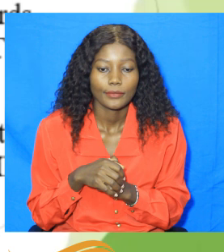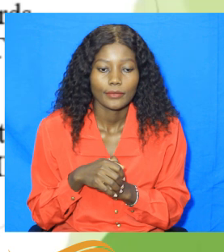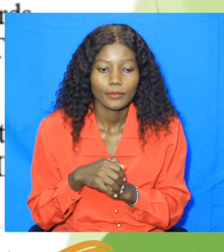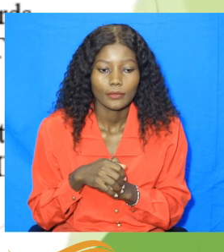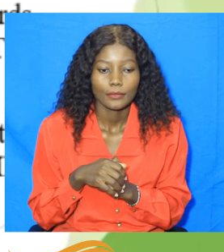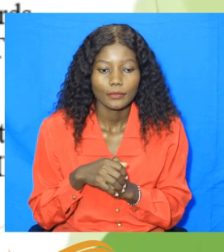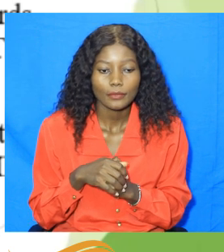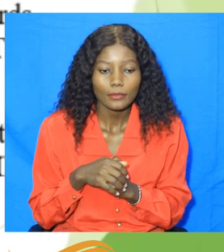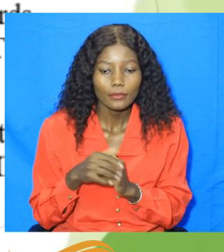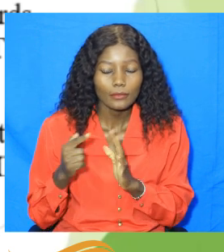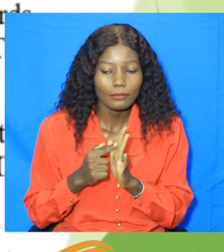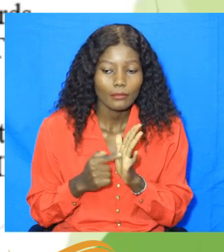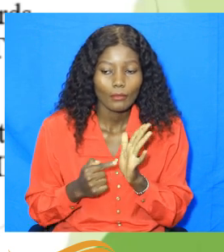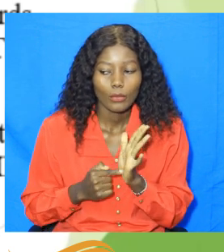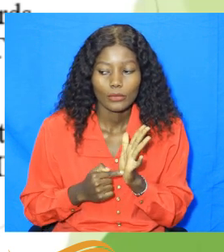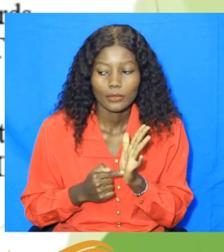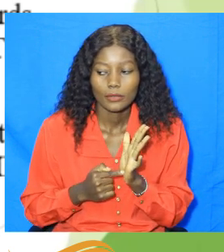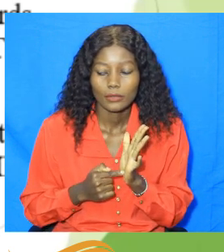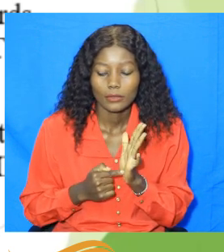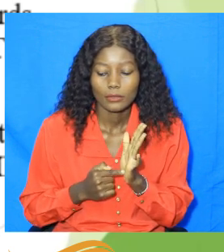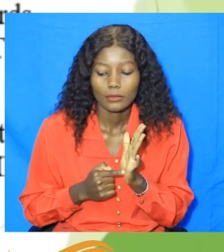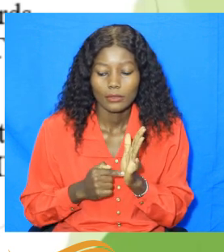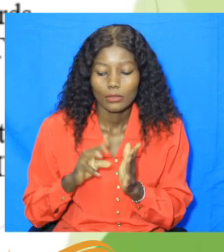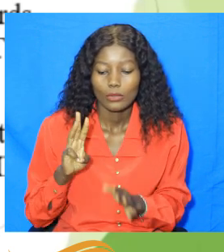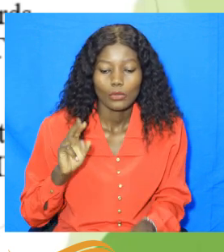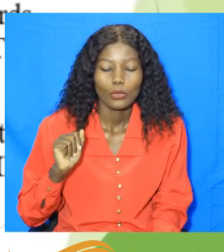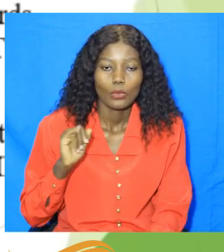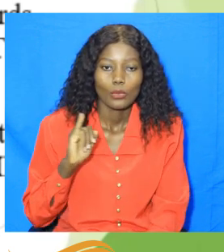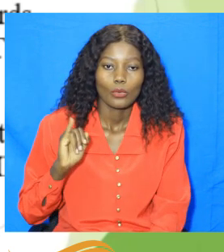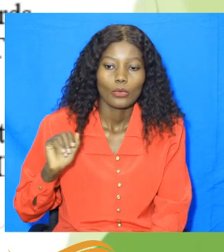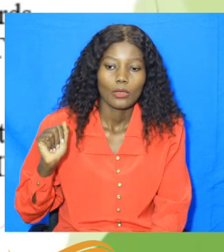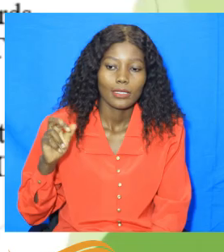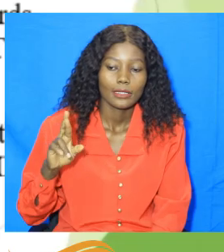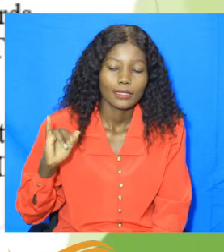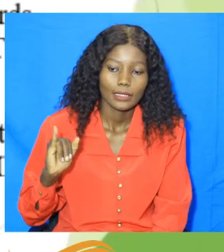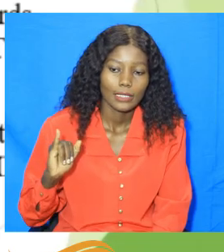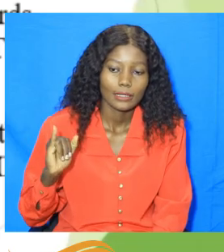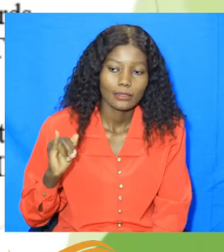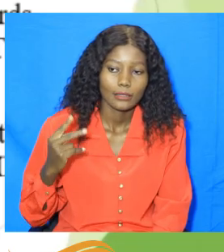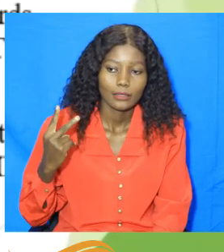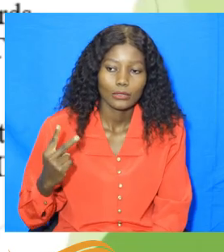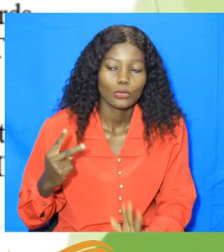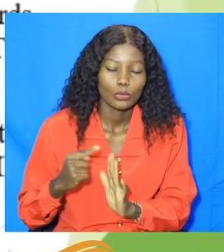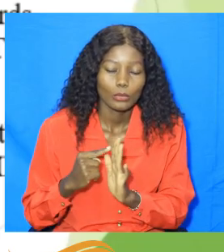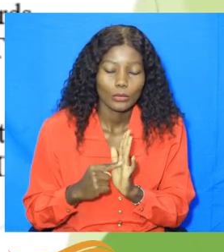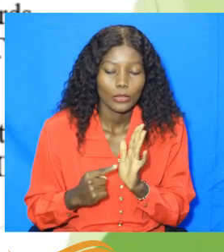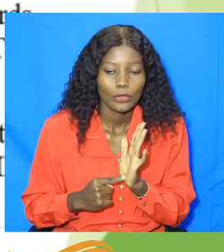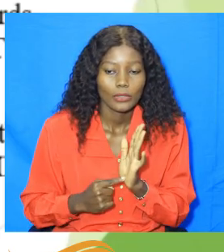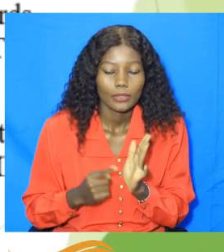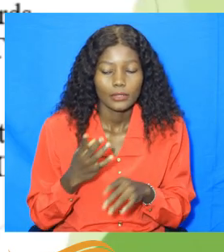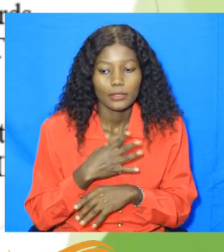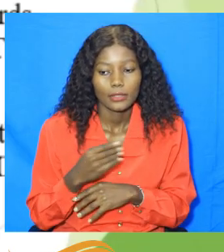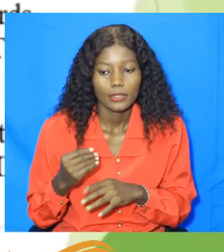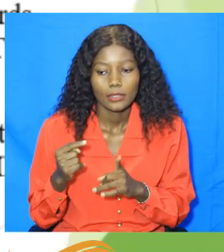scale point or the point is Wazari. Wazari is worth 2 points and it